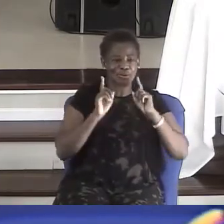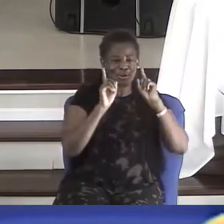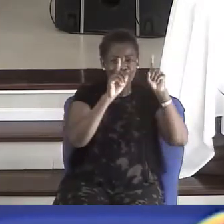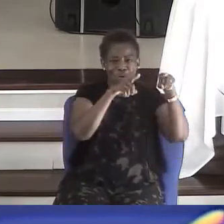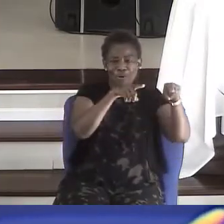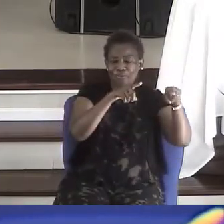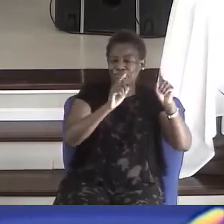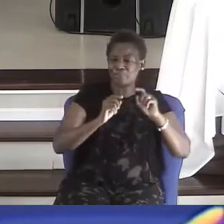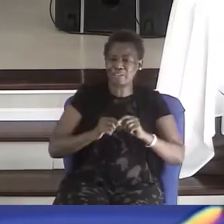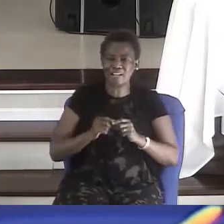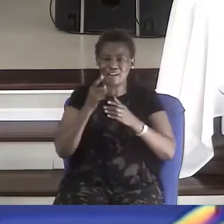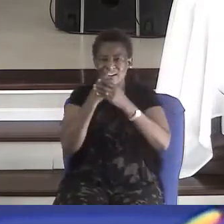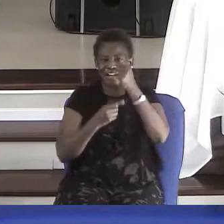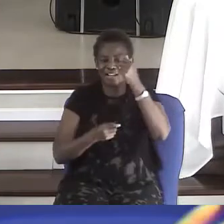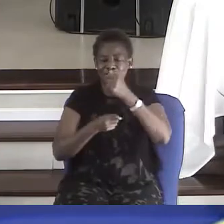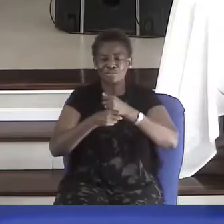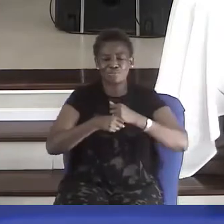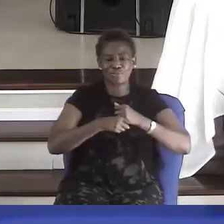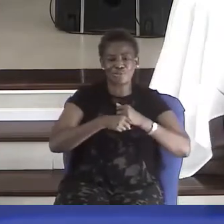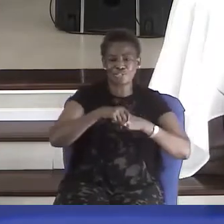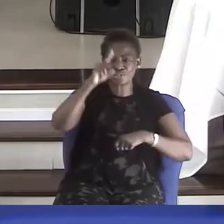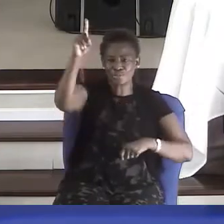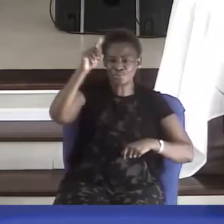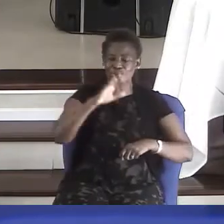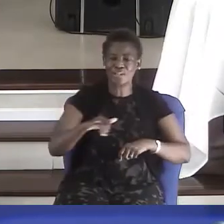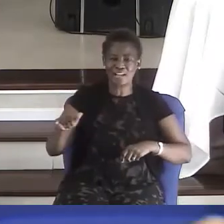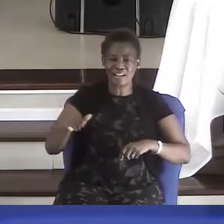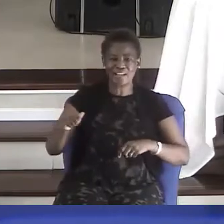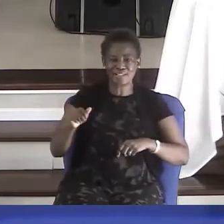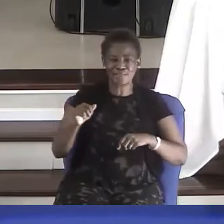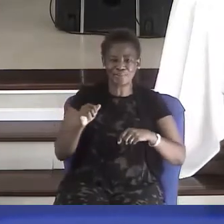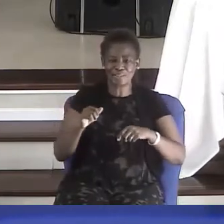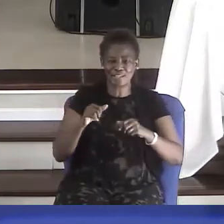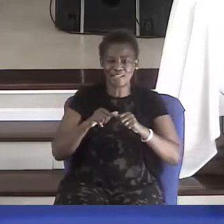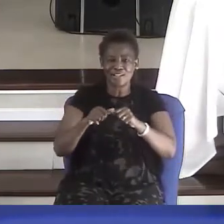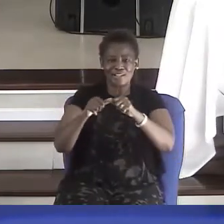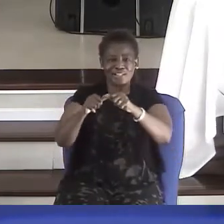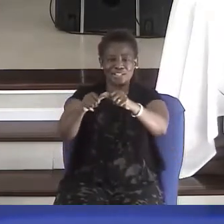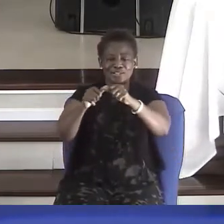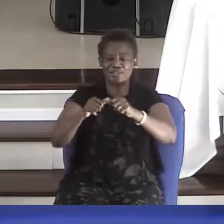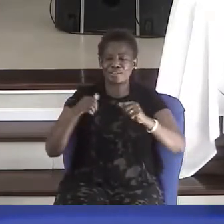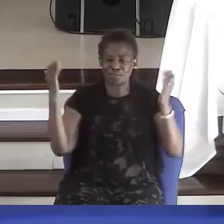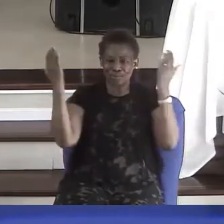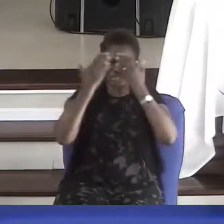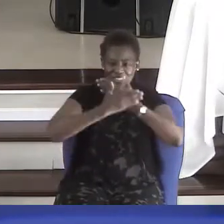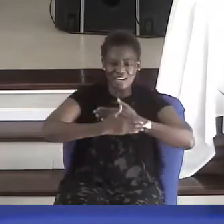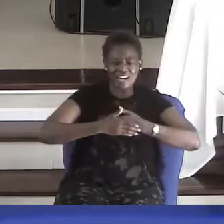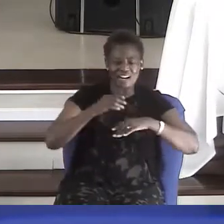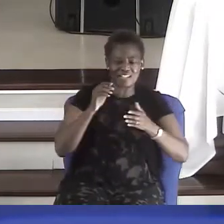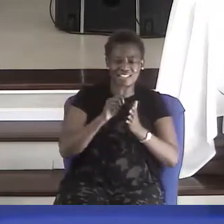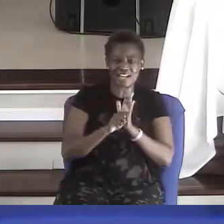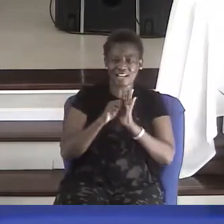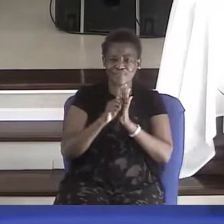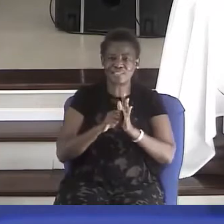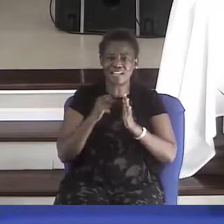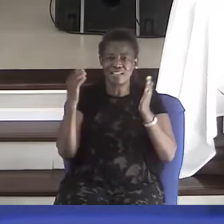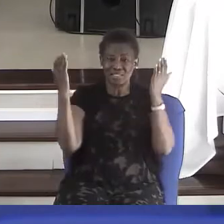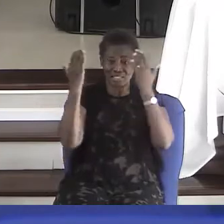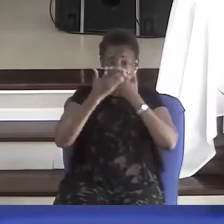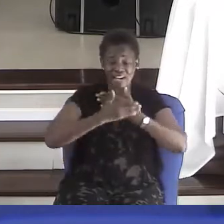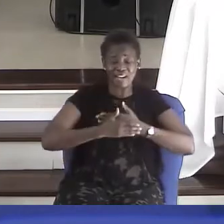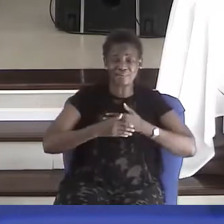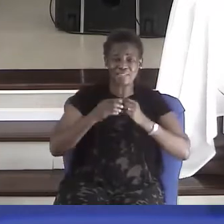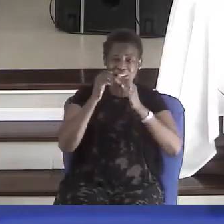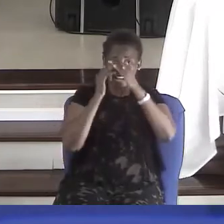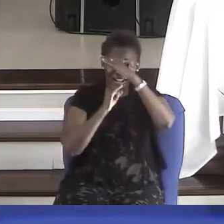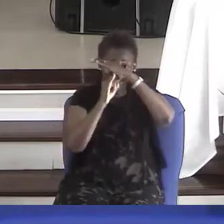you as we go through dark times. Yes, God, dark times. The times Isaiah saw and the times